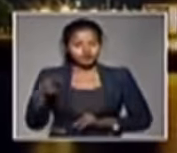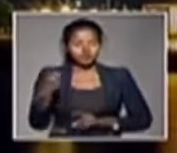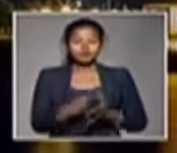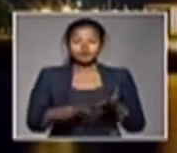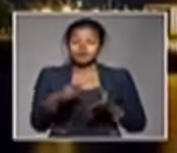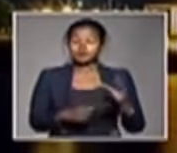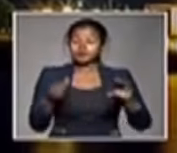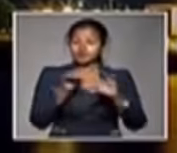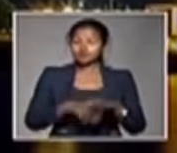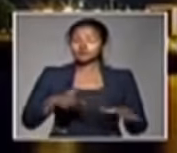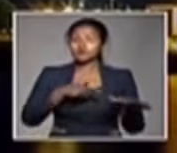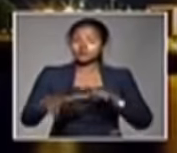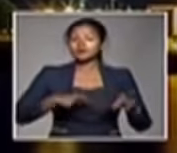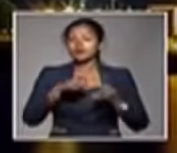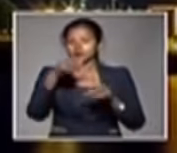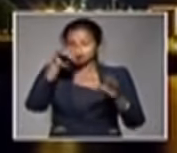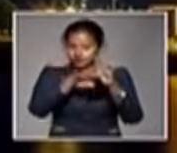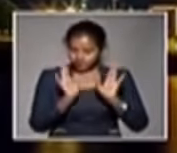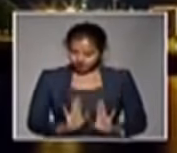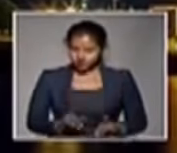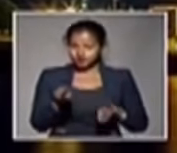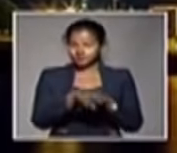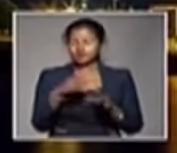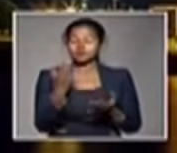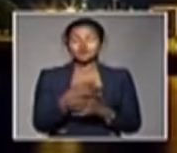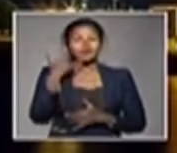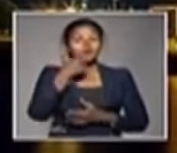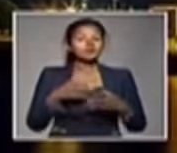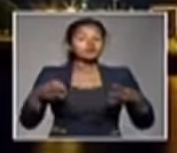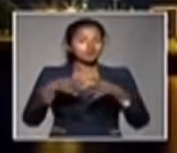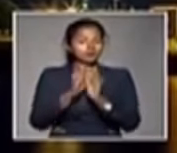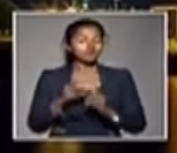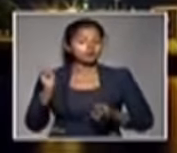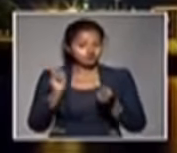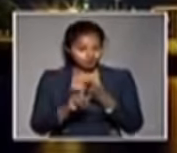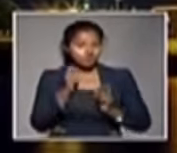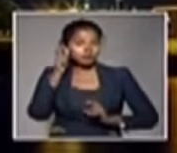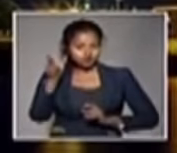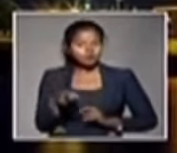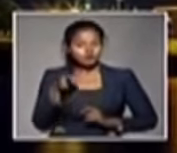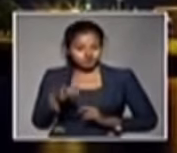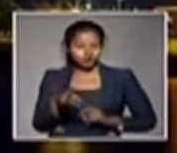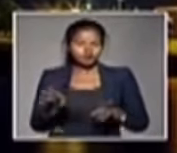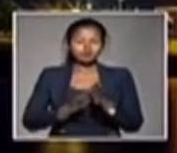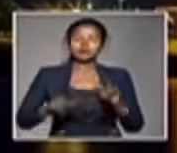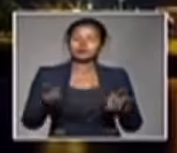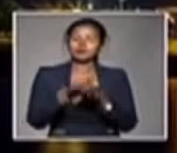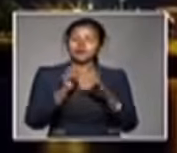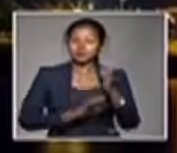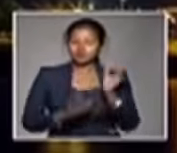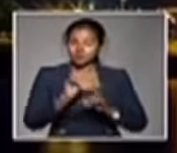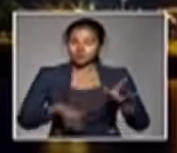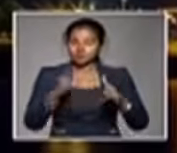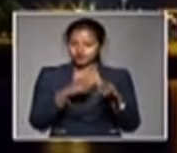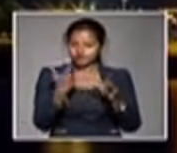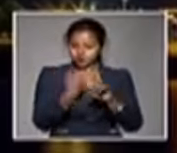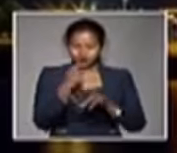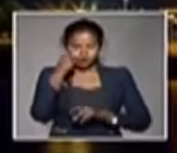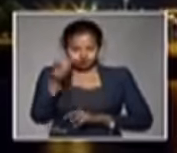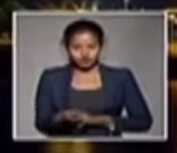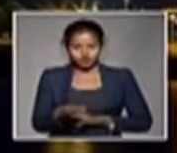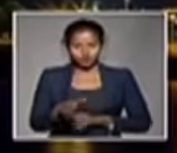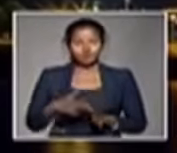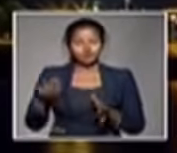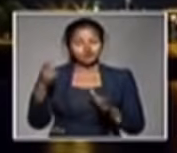the Anuradhapura district contesting under the Samagi Janabalavege, and Parliamentarian Arvind Kumar, a member of the